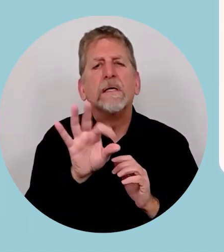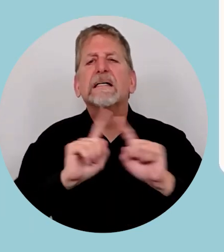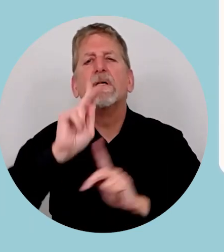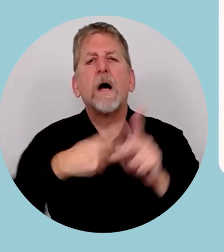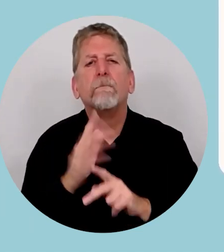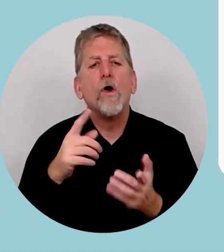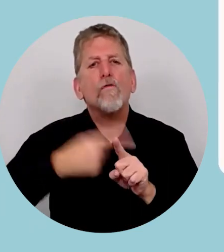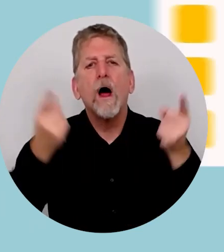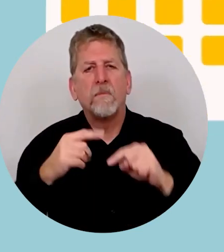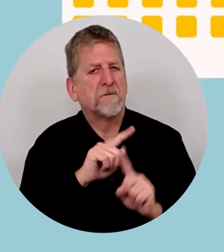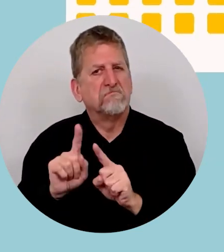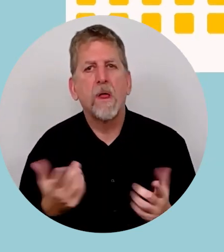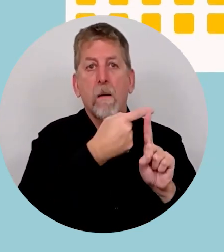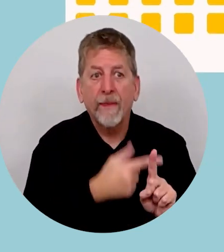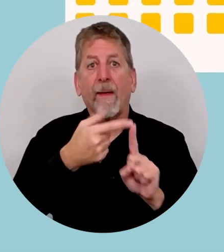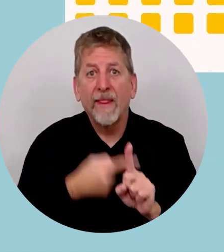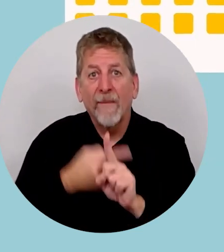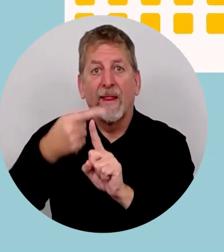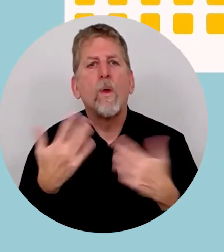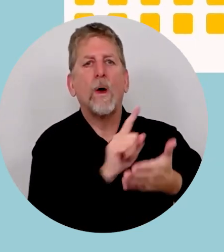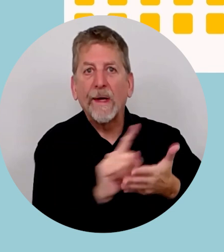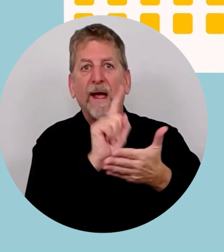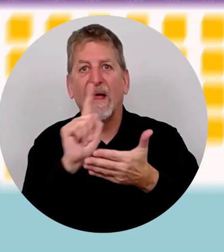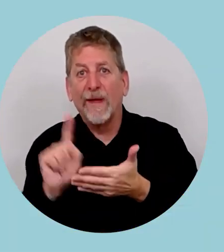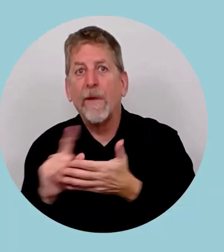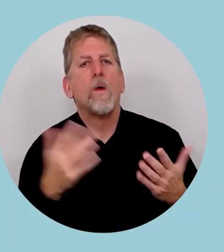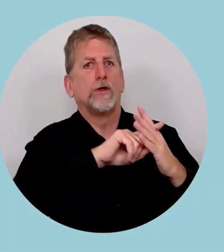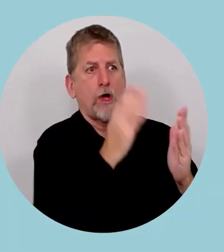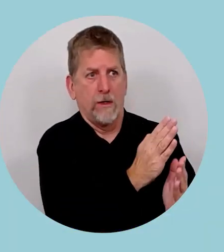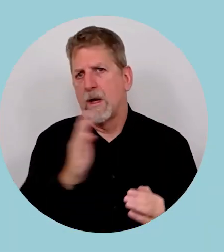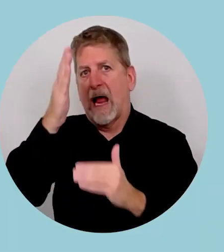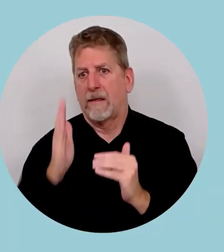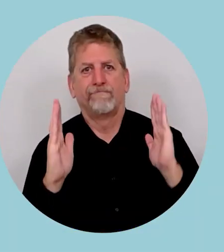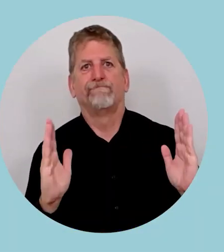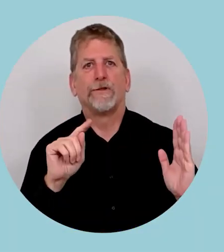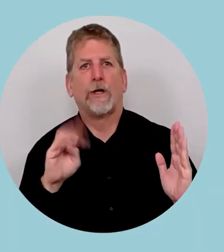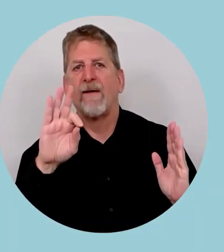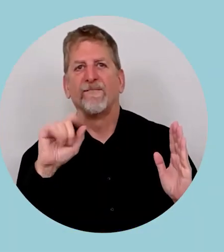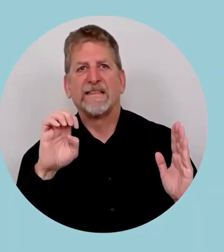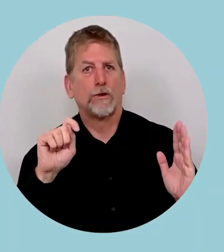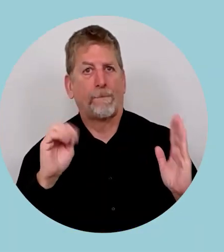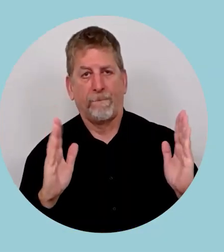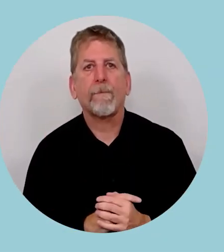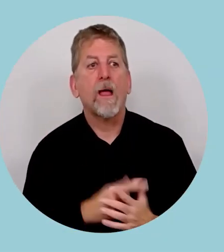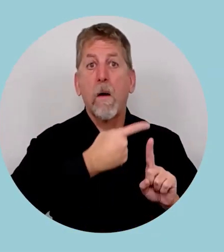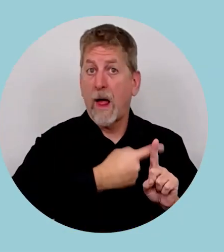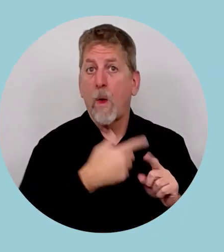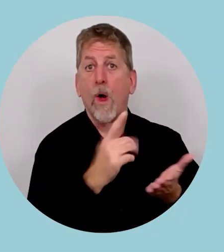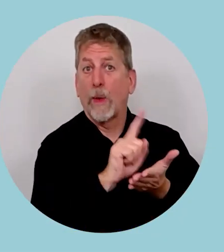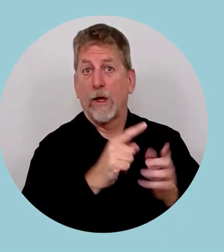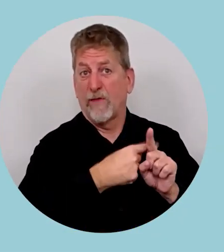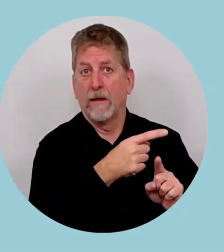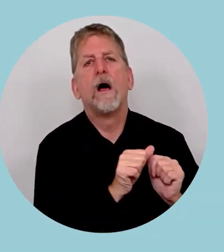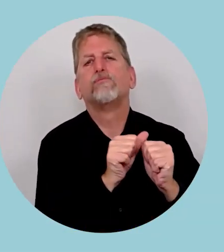month to month, and fixed-term leases. Monthly or weekly rentals continue until it is lawfully